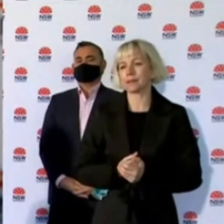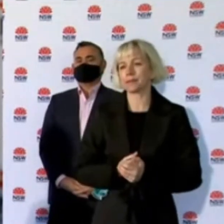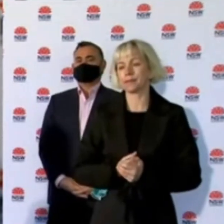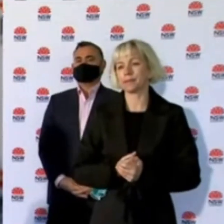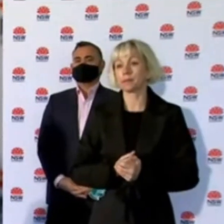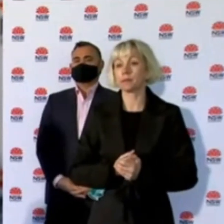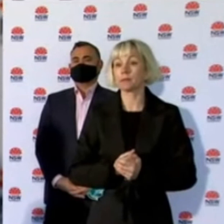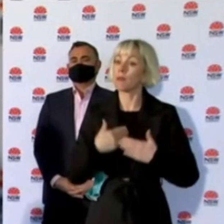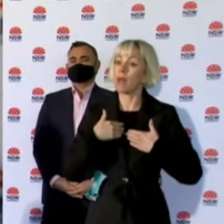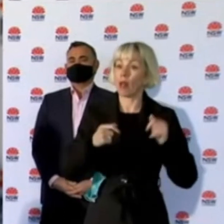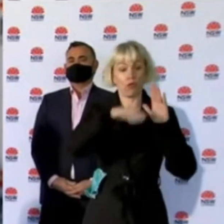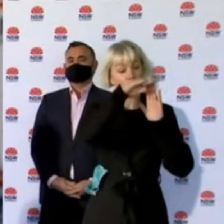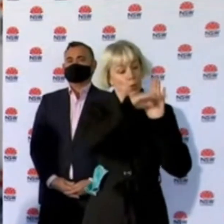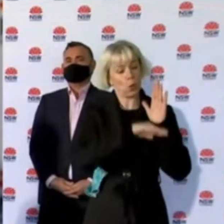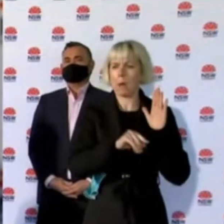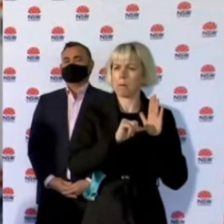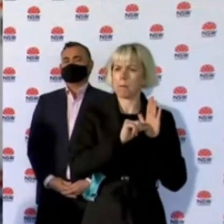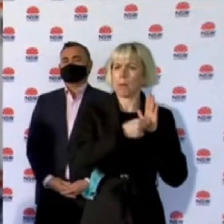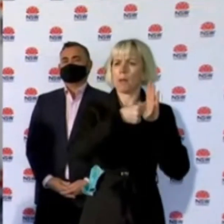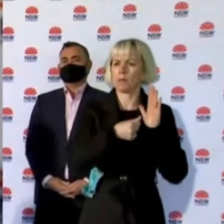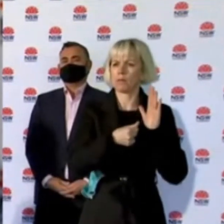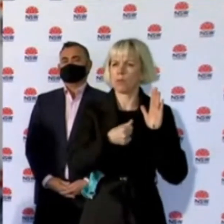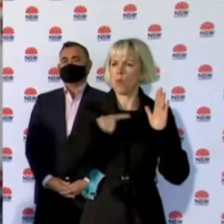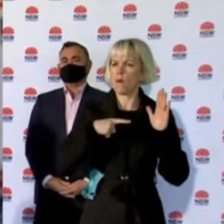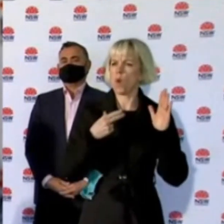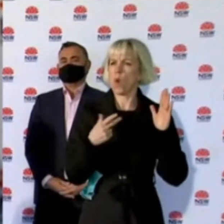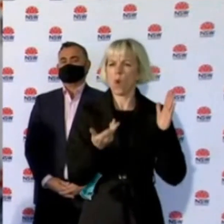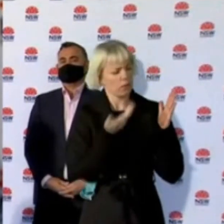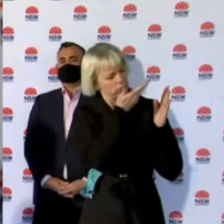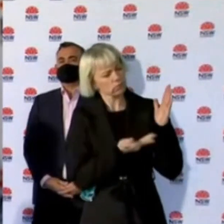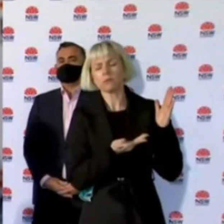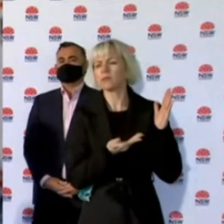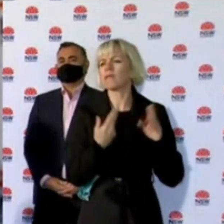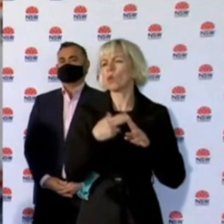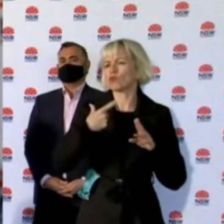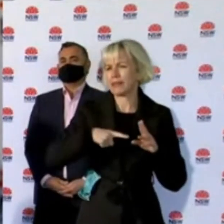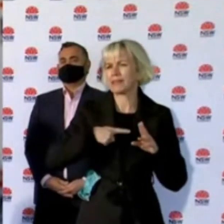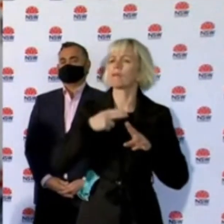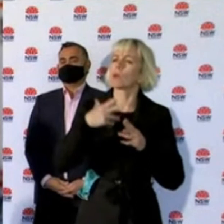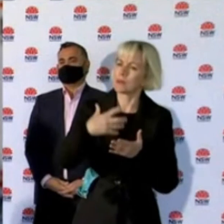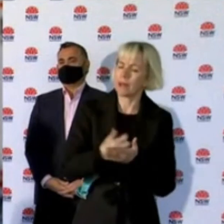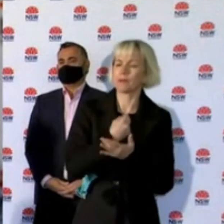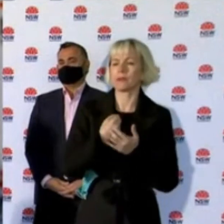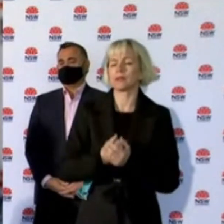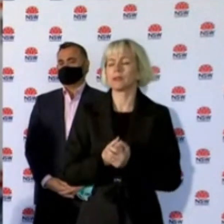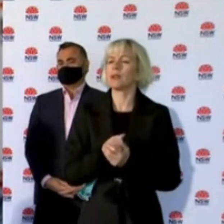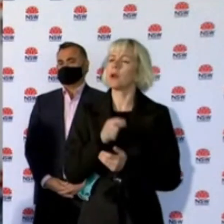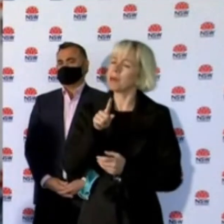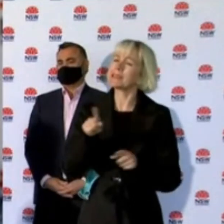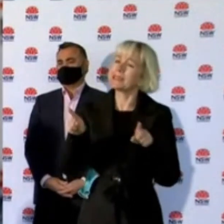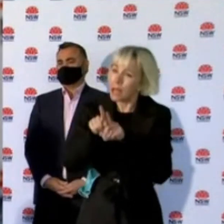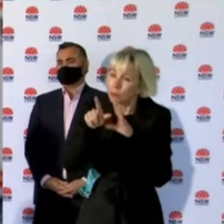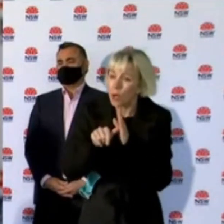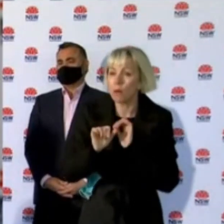health orders are there for a reason, but we appreciate that common sense has to be applied on top of that. And can I please thank